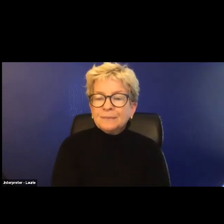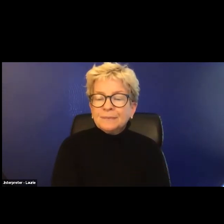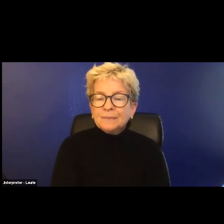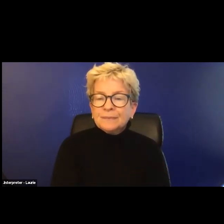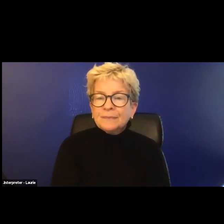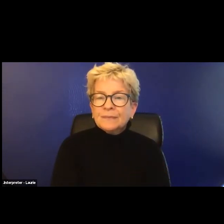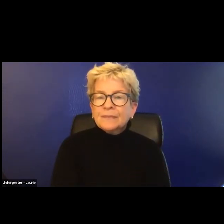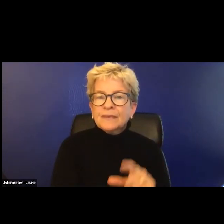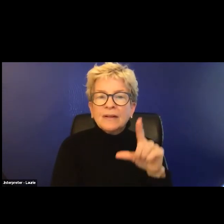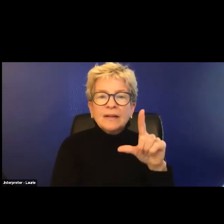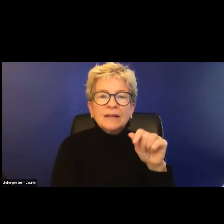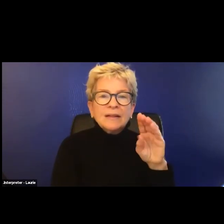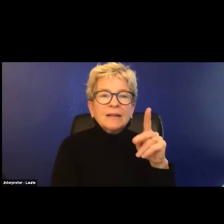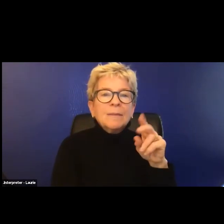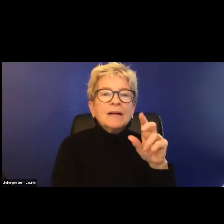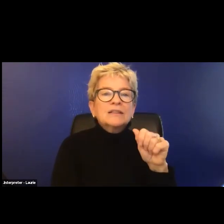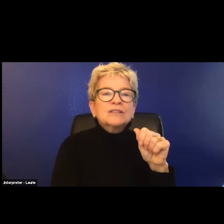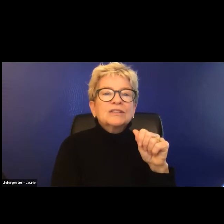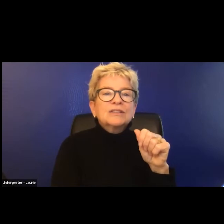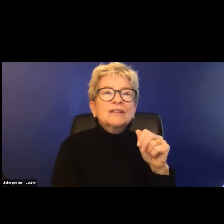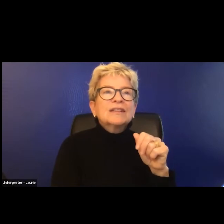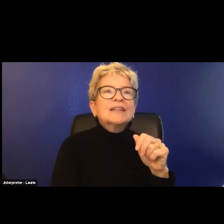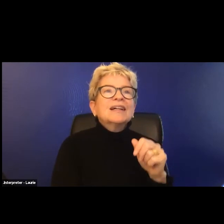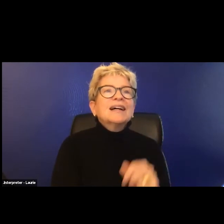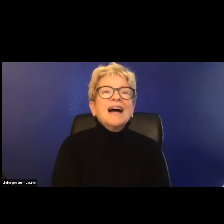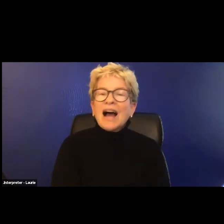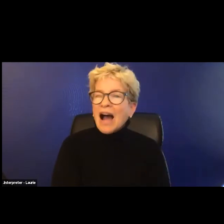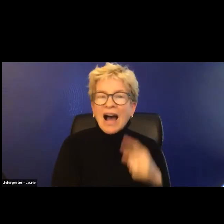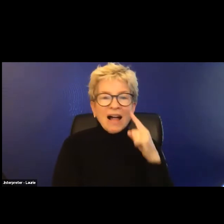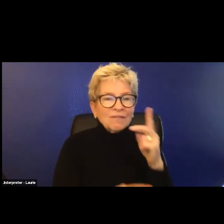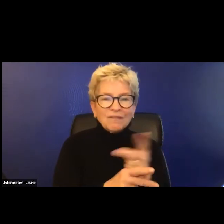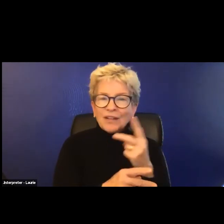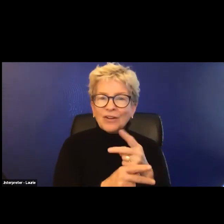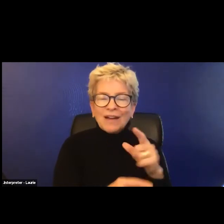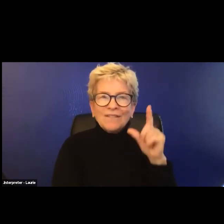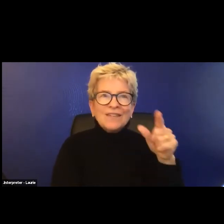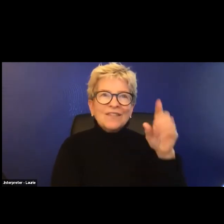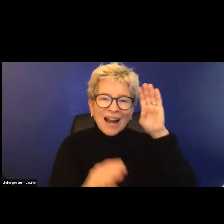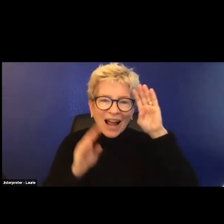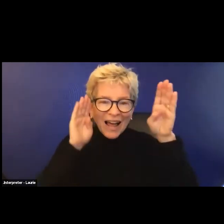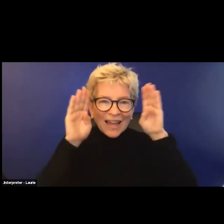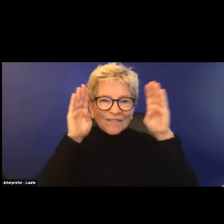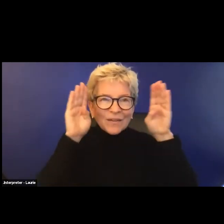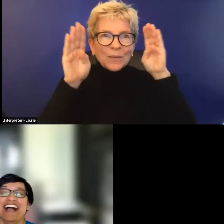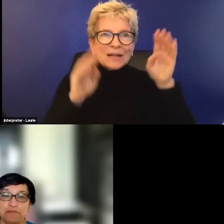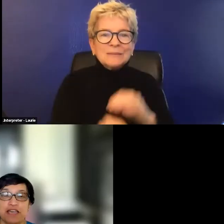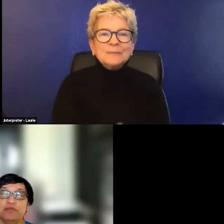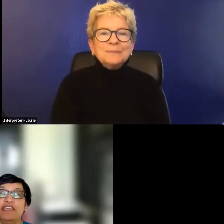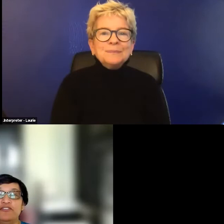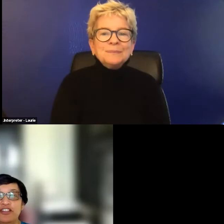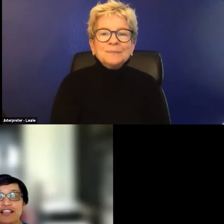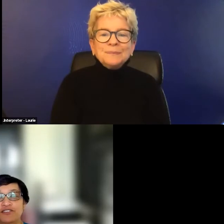Bipasha, you're on mute. Yeah, someday I'll get to Thank you. Hi, everybody. Building a